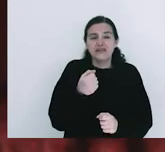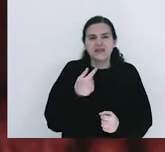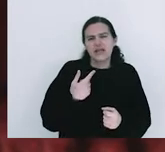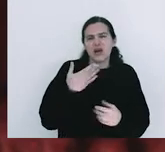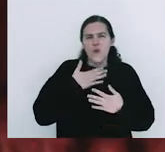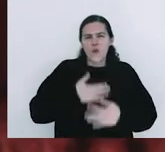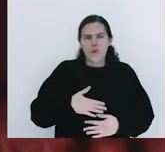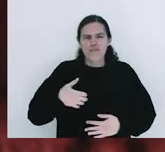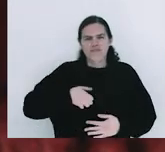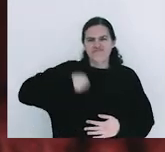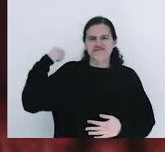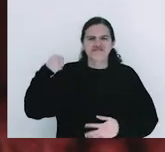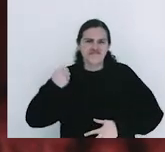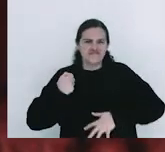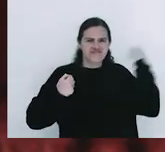dismembering him,